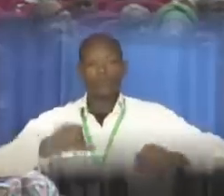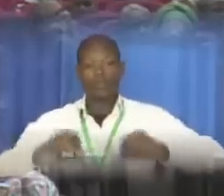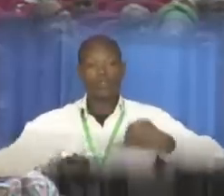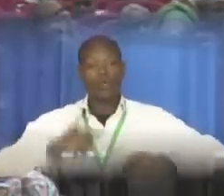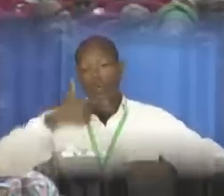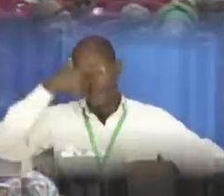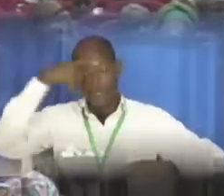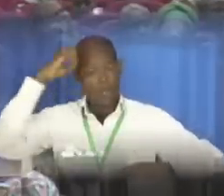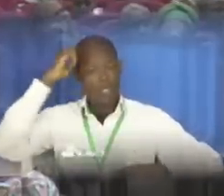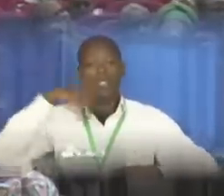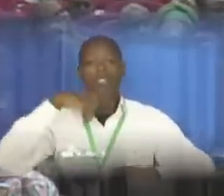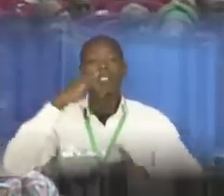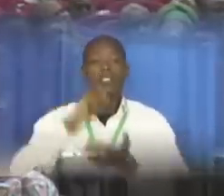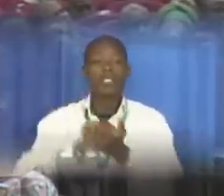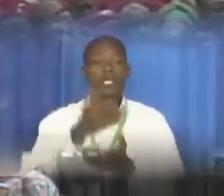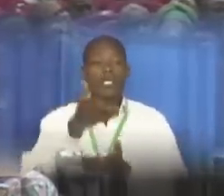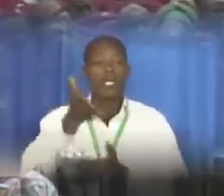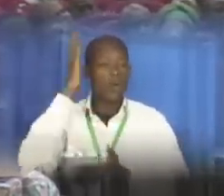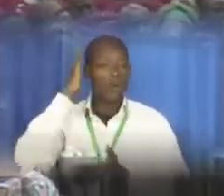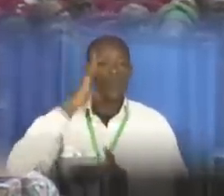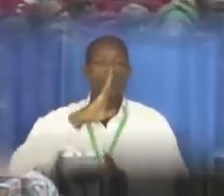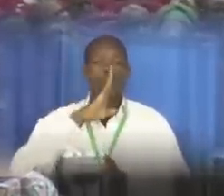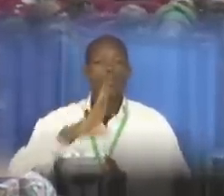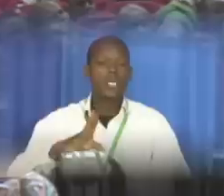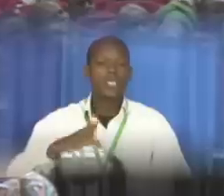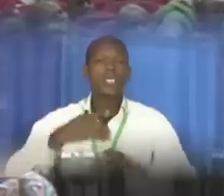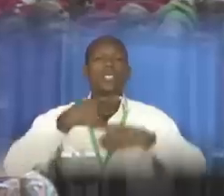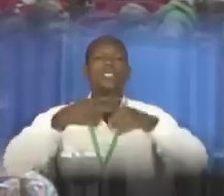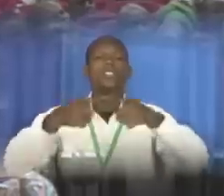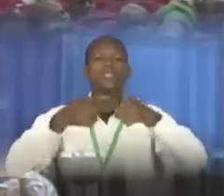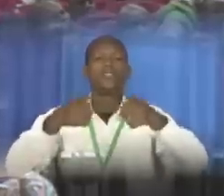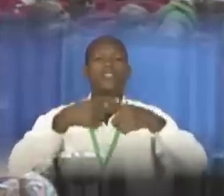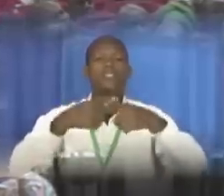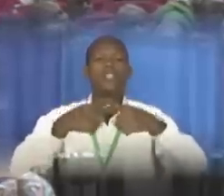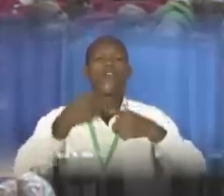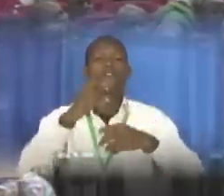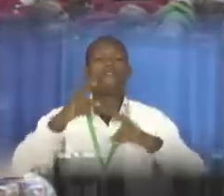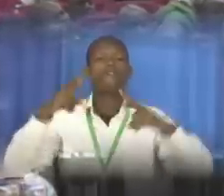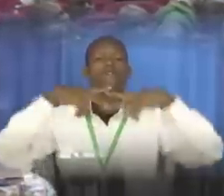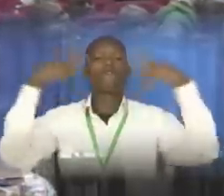there will be series of victories.